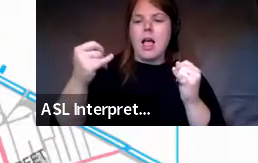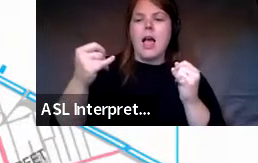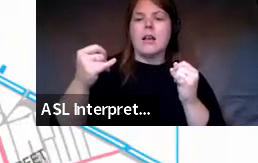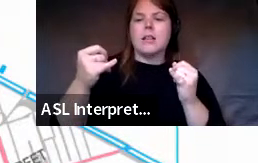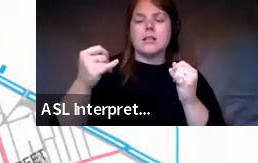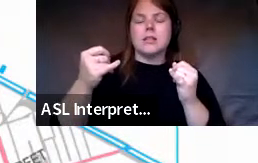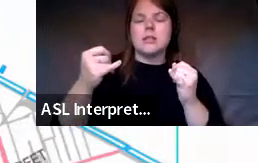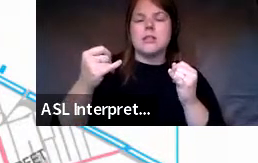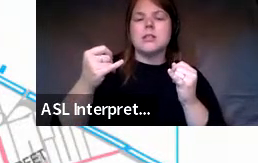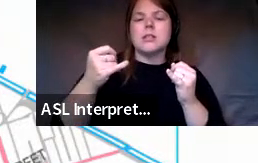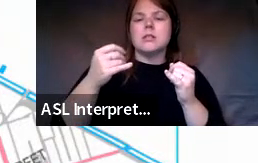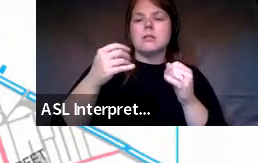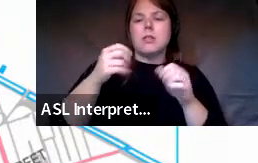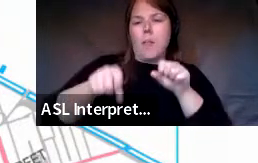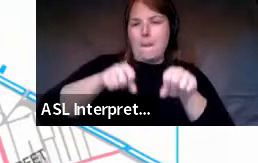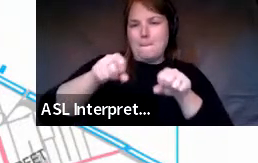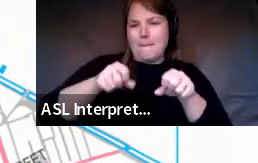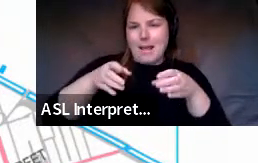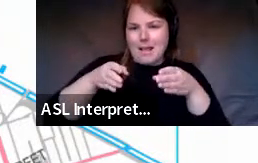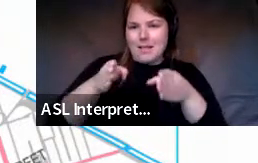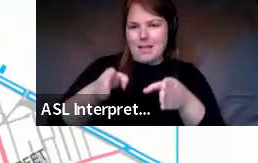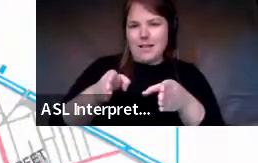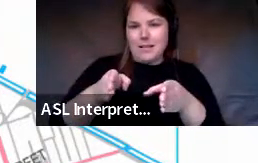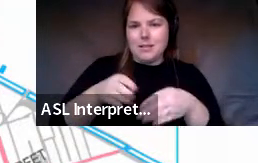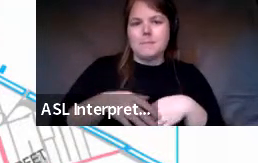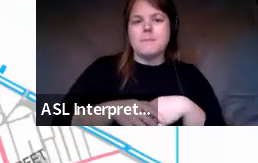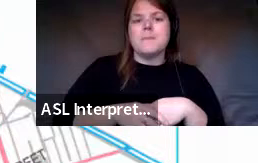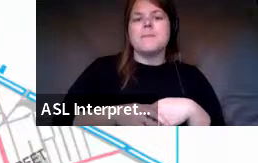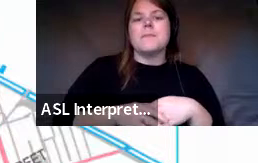our bike lanes.